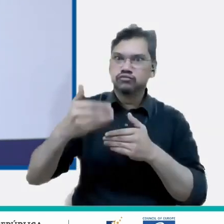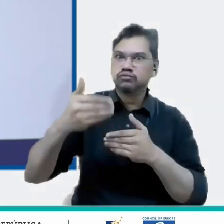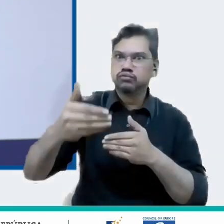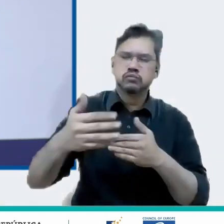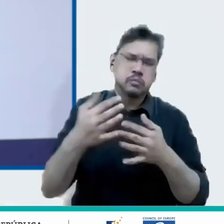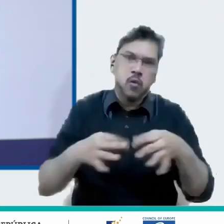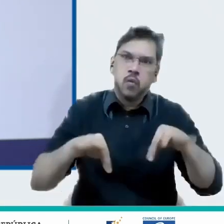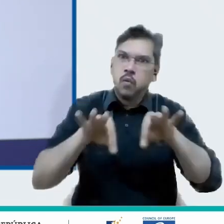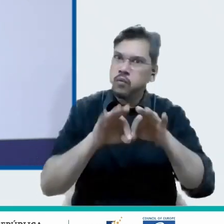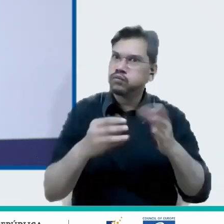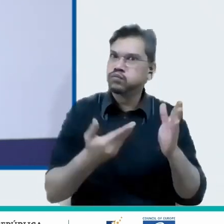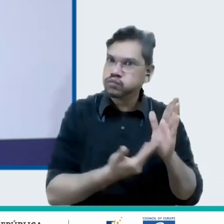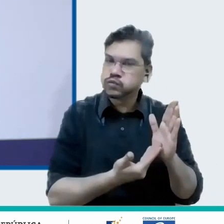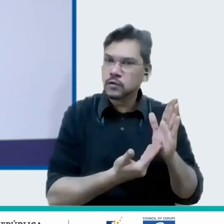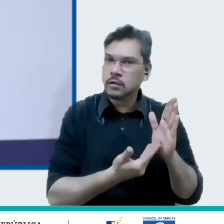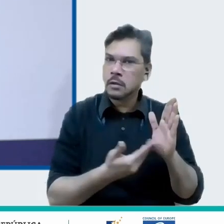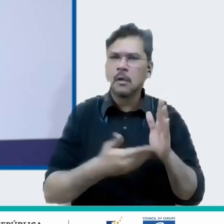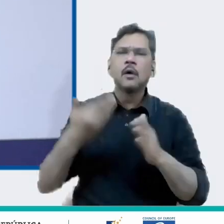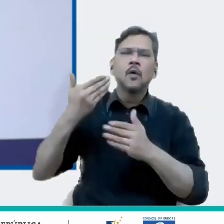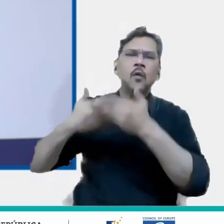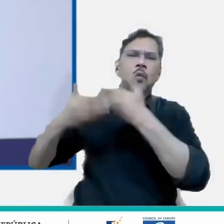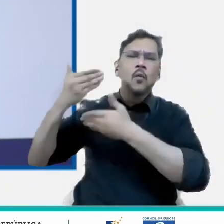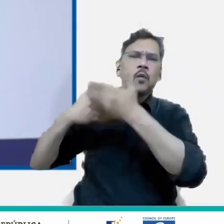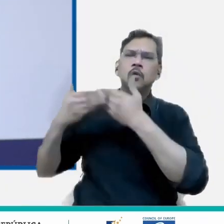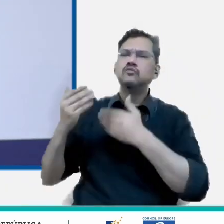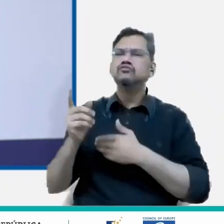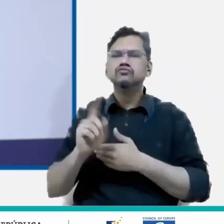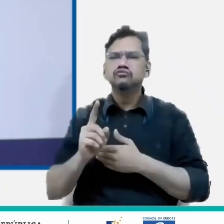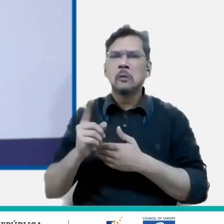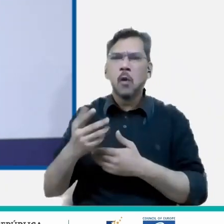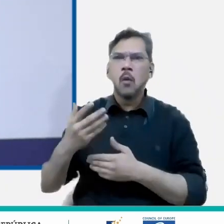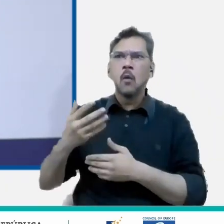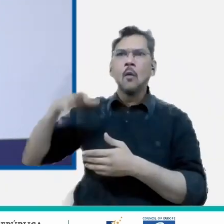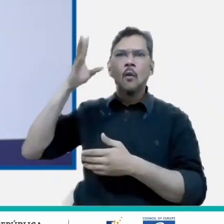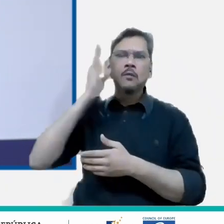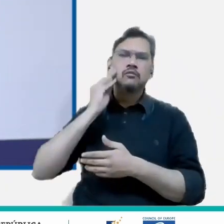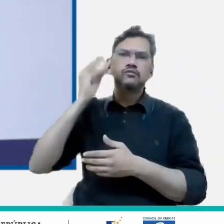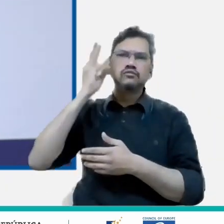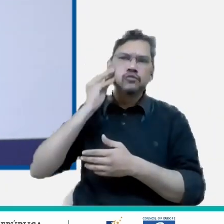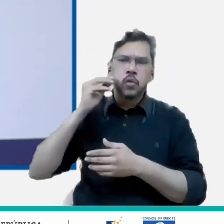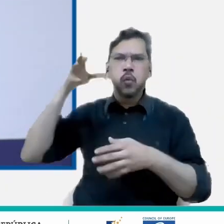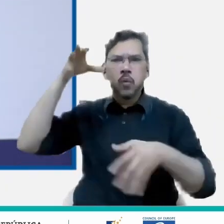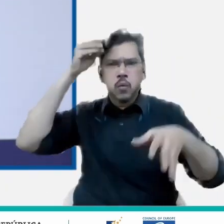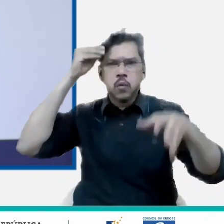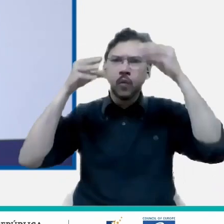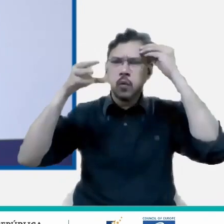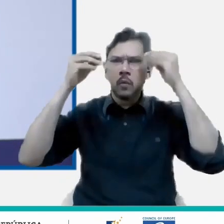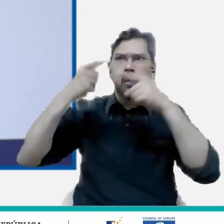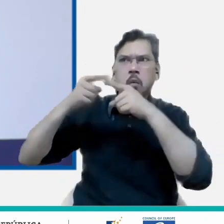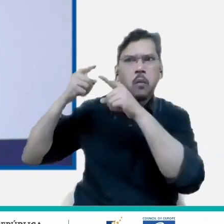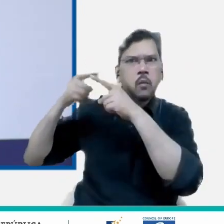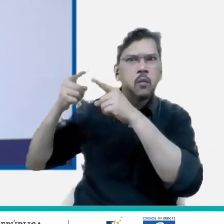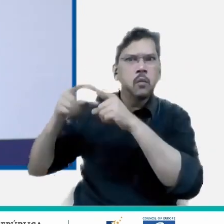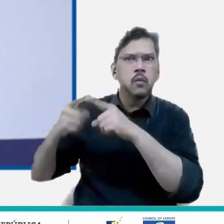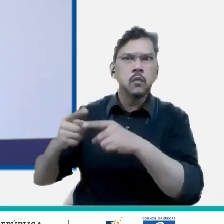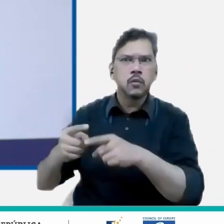as all the lessons learned and all the investigations and studies done by our dear expert, John